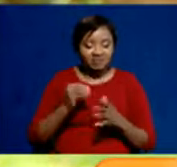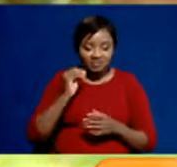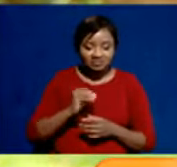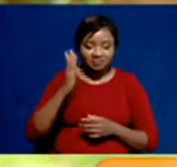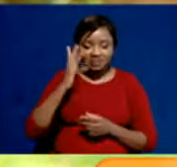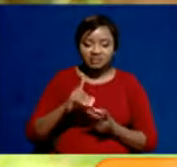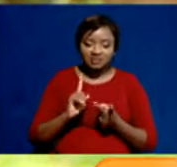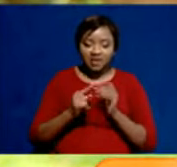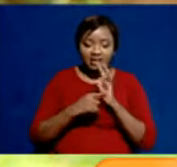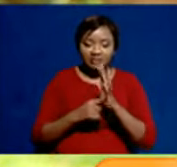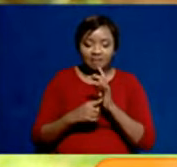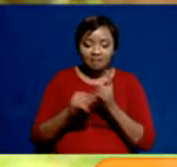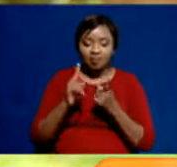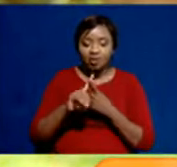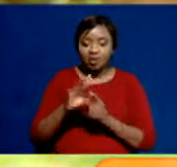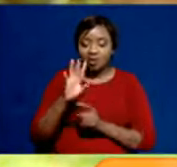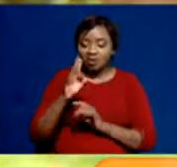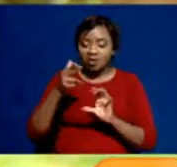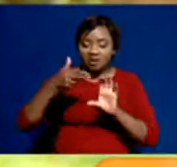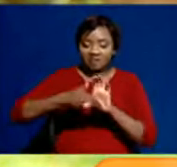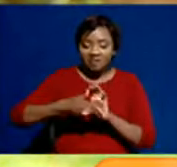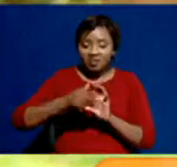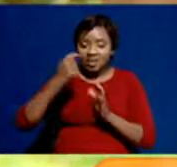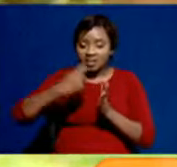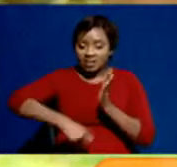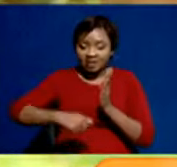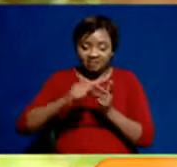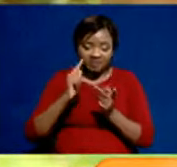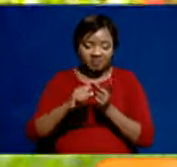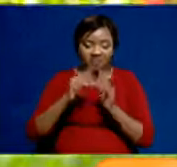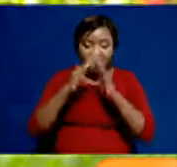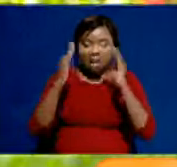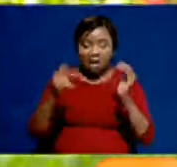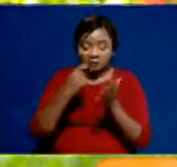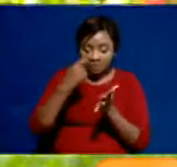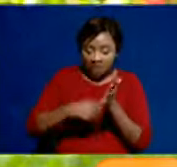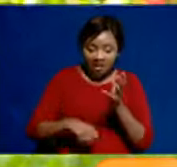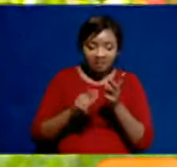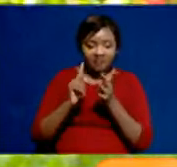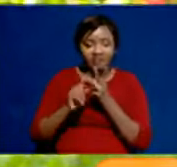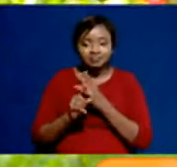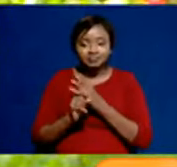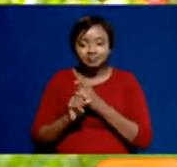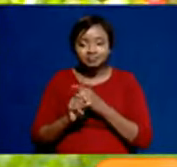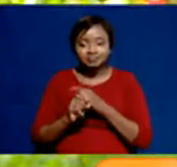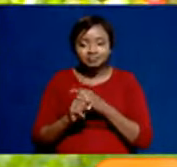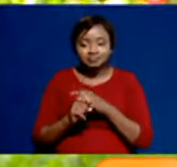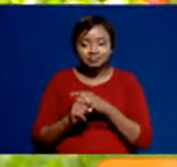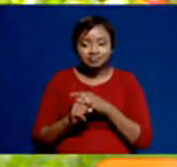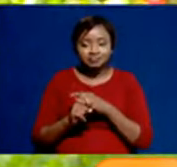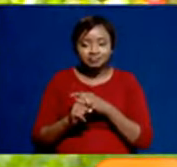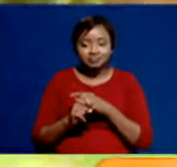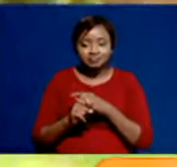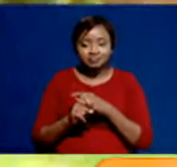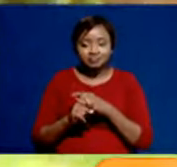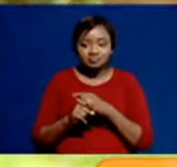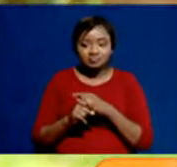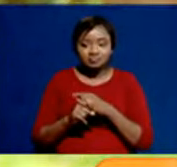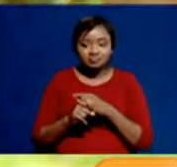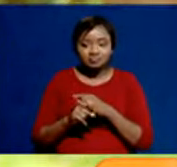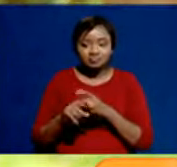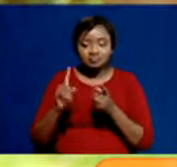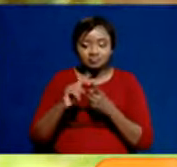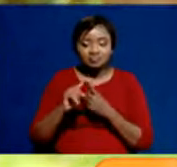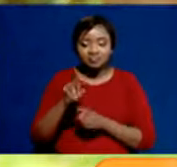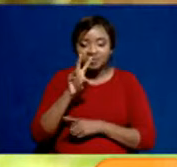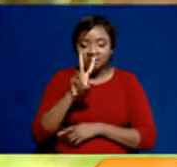levy, the housing levy. You mean which for me, VAT on fuel? VAT on